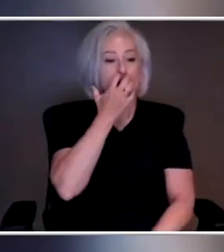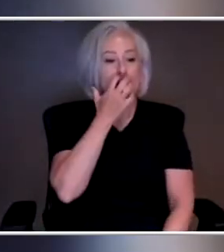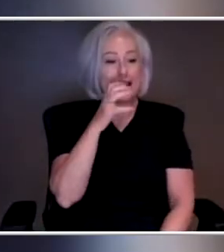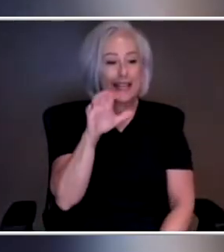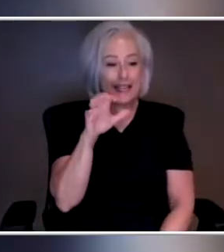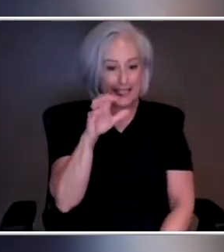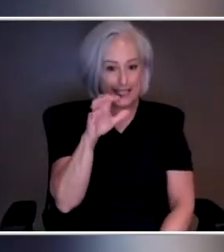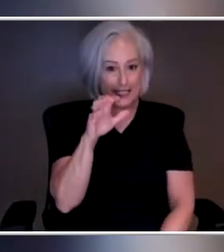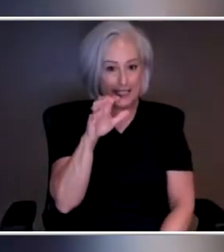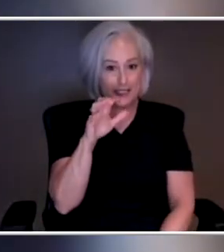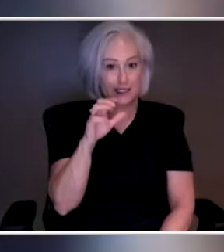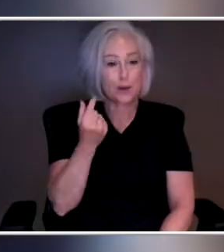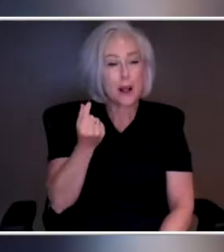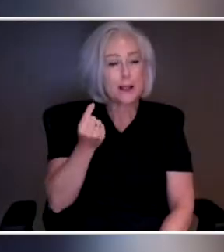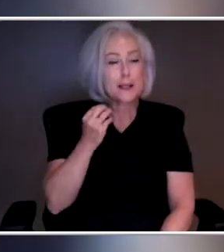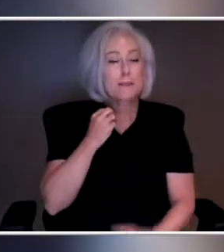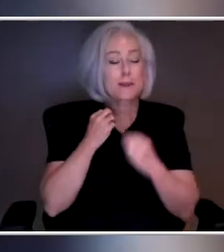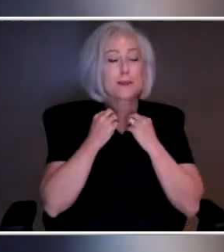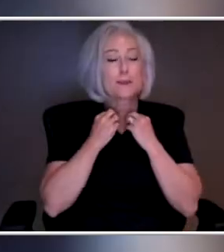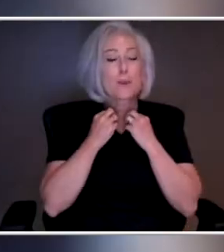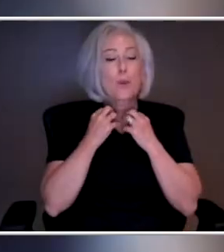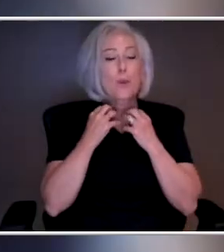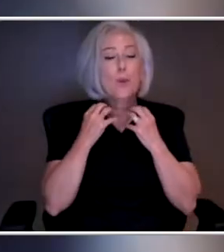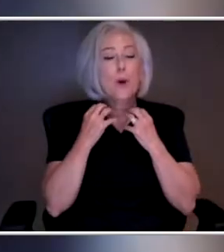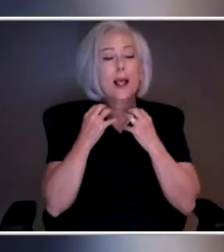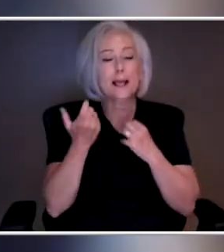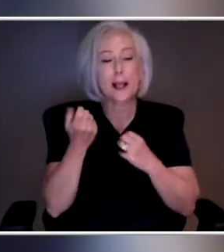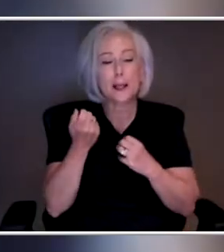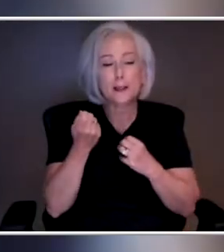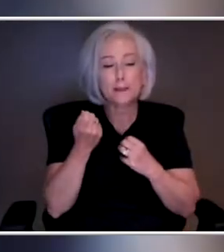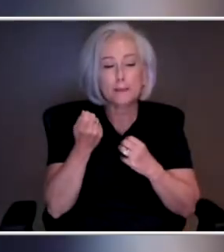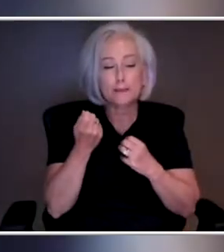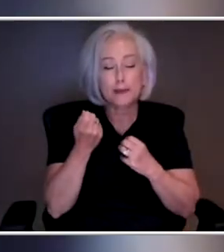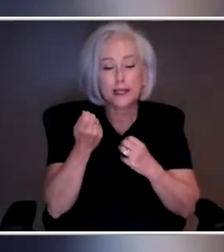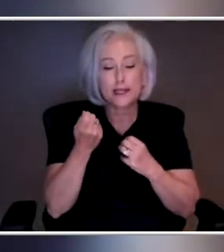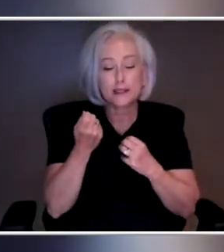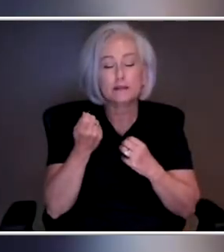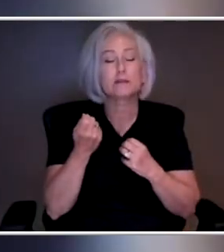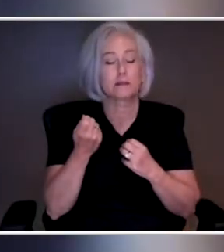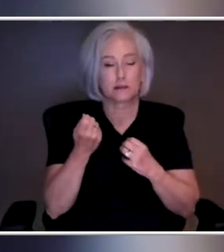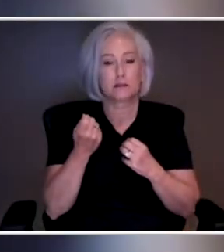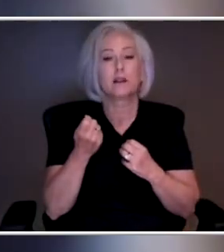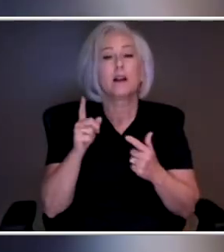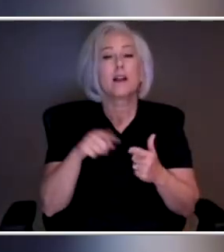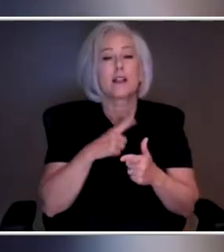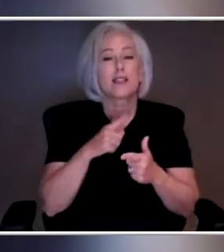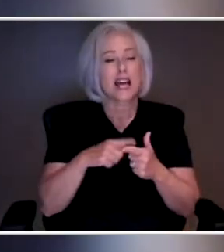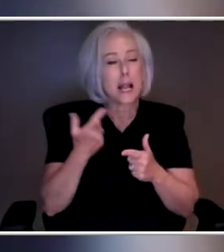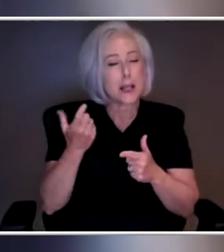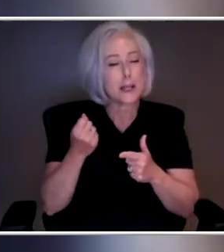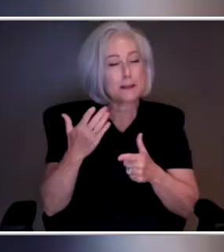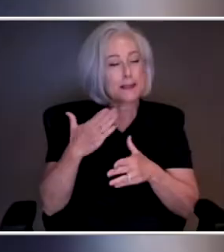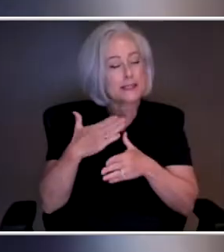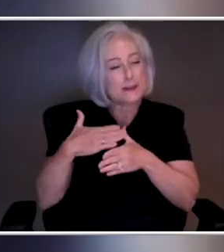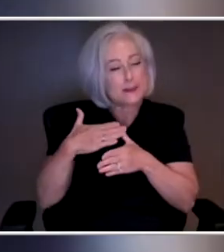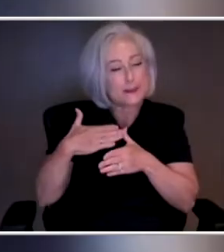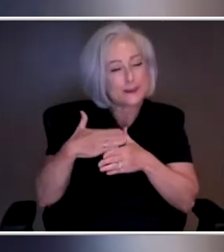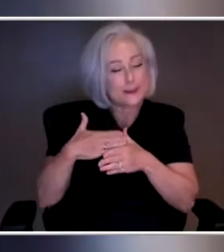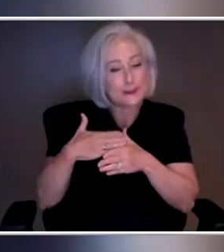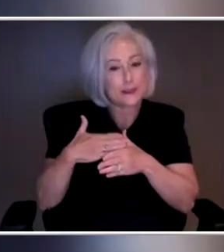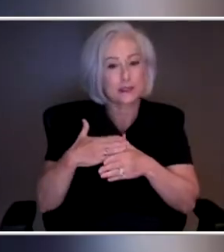some mild swelling just from having the procedure done. Some mild discomfort. I actually treated it